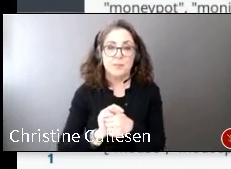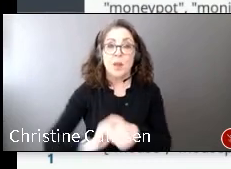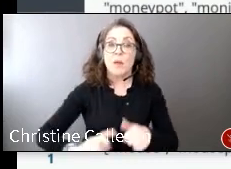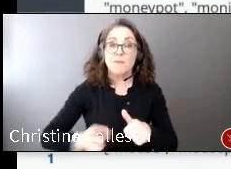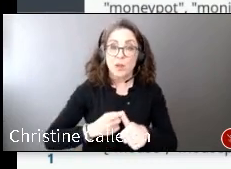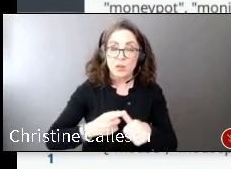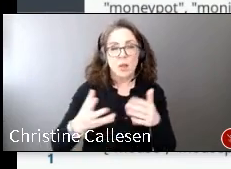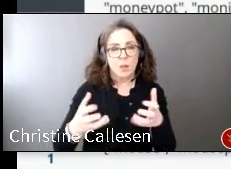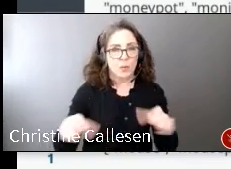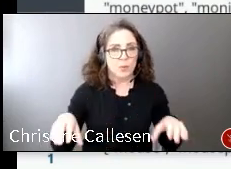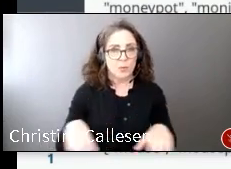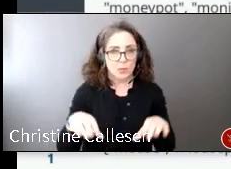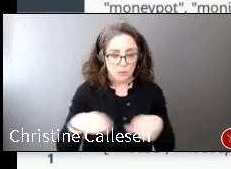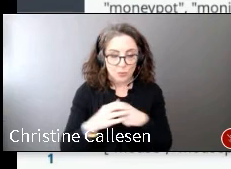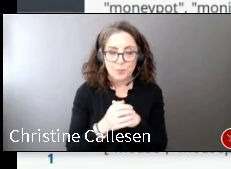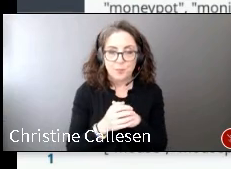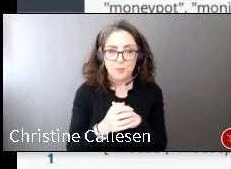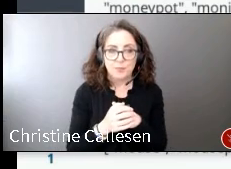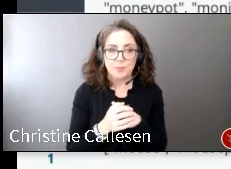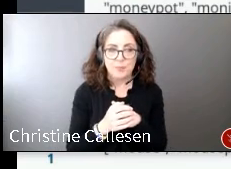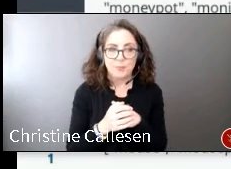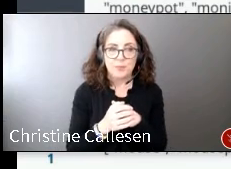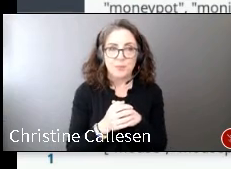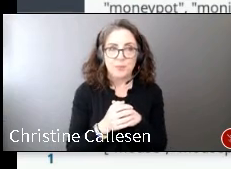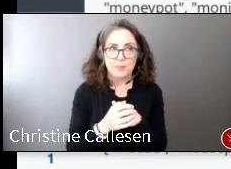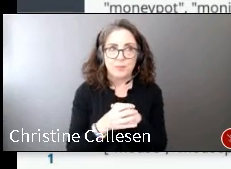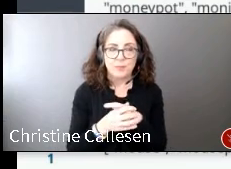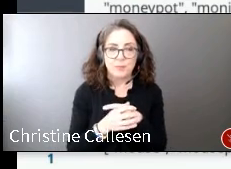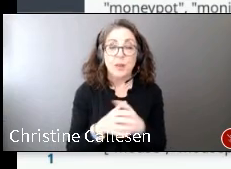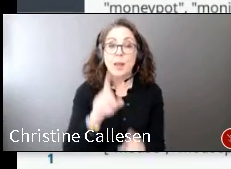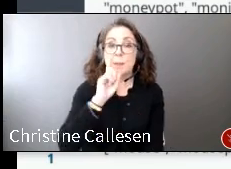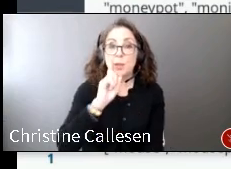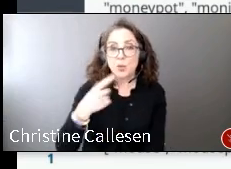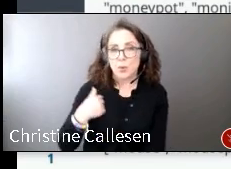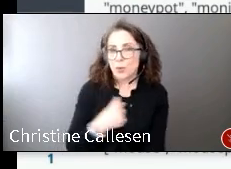want to do is to make sure that we